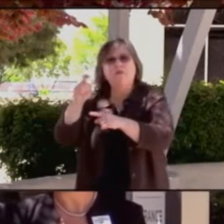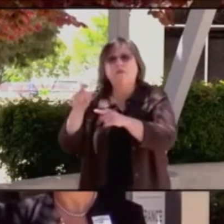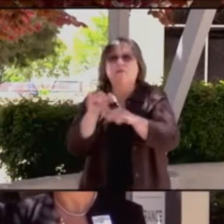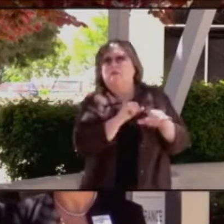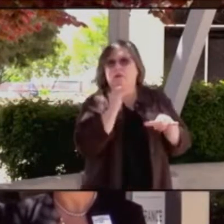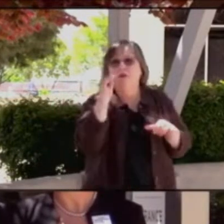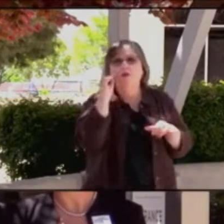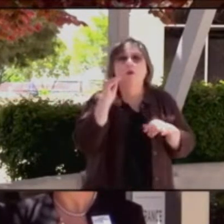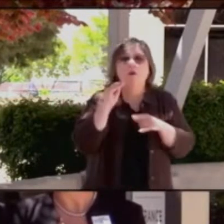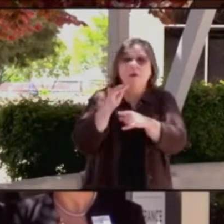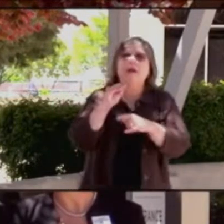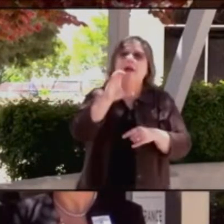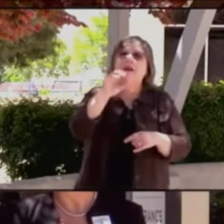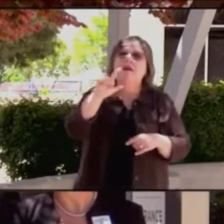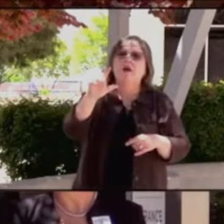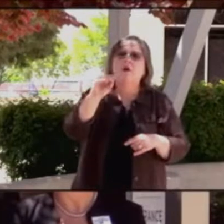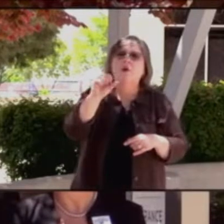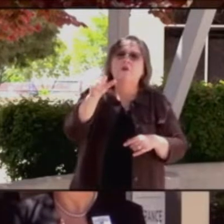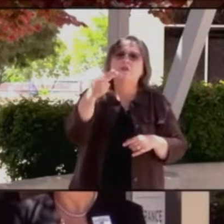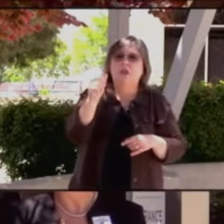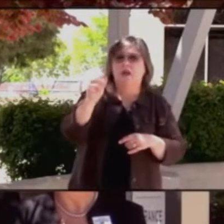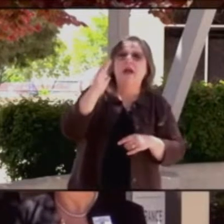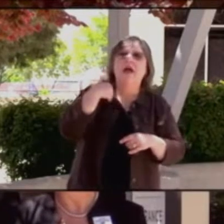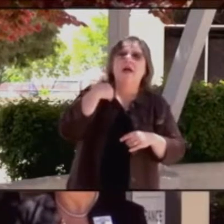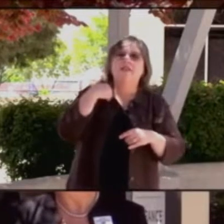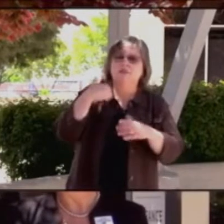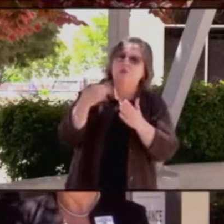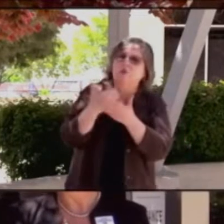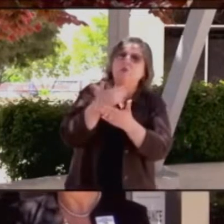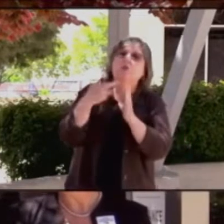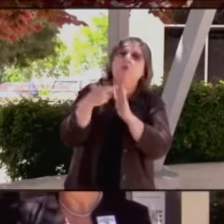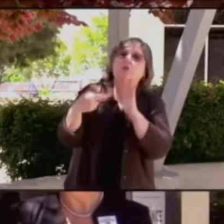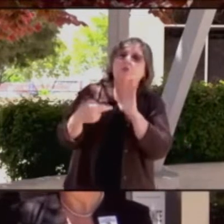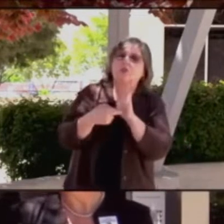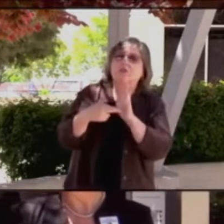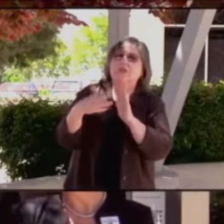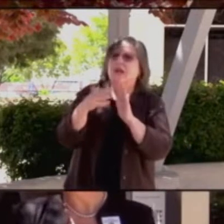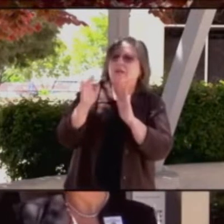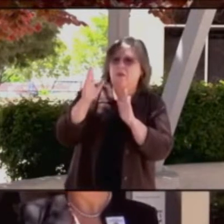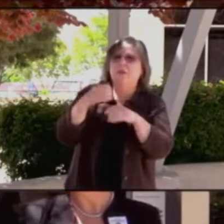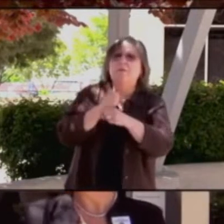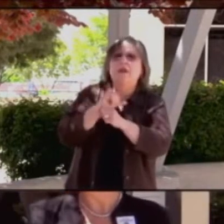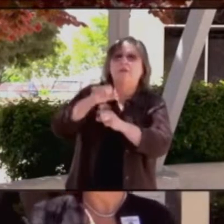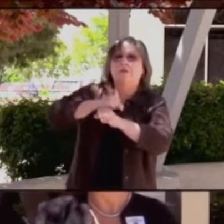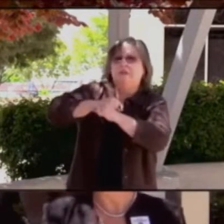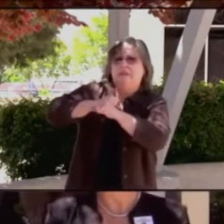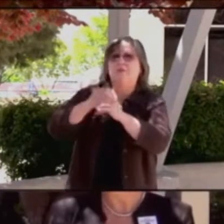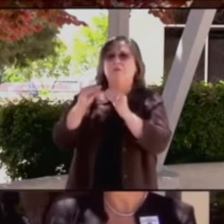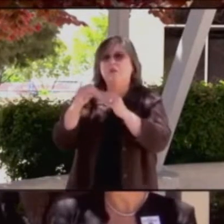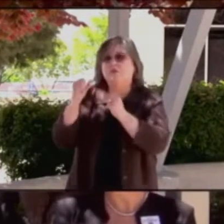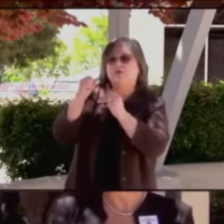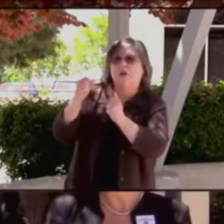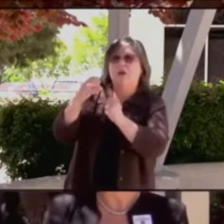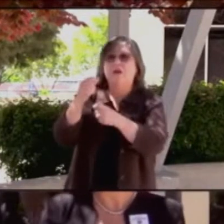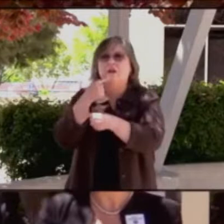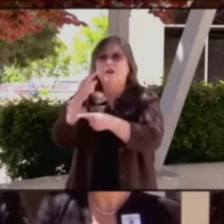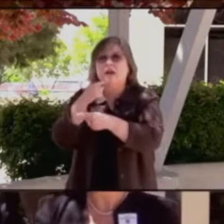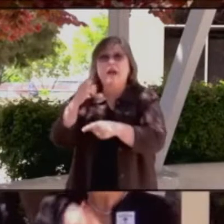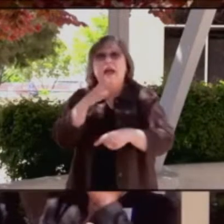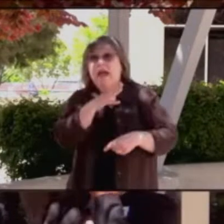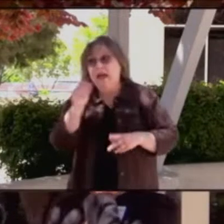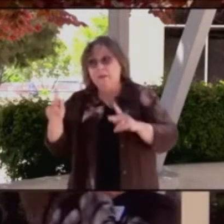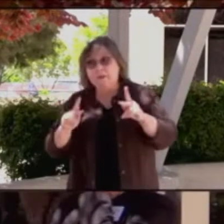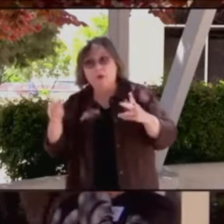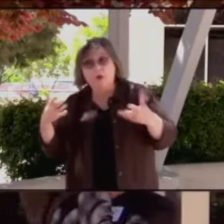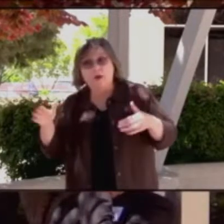will make those distinctions stronger. And in certain settings and contexts, face coverings are already not required for those who are